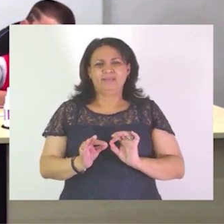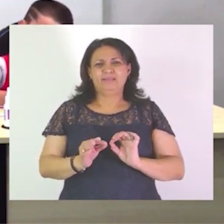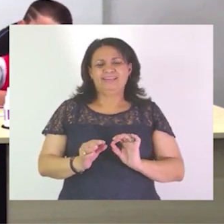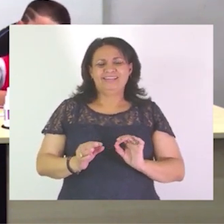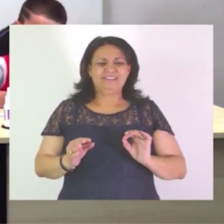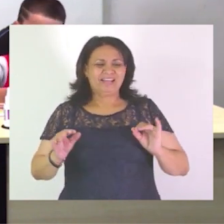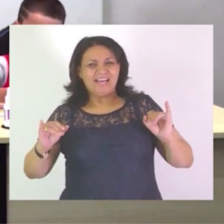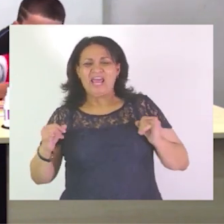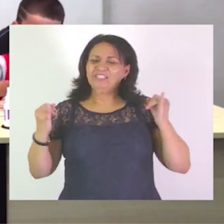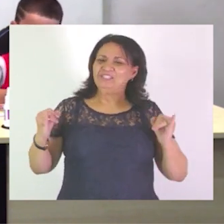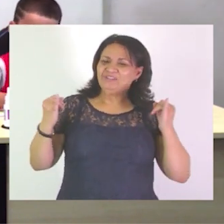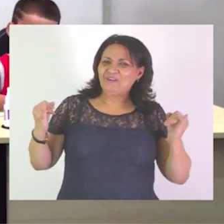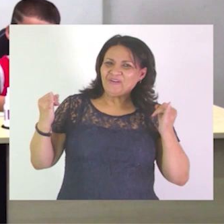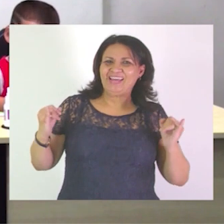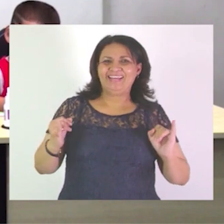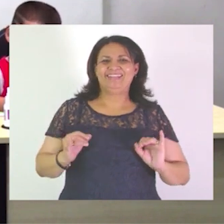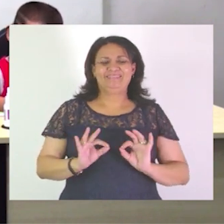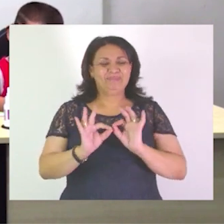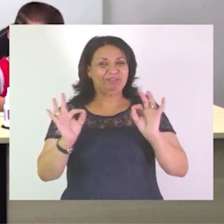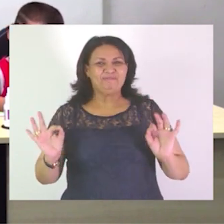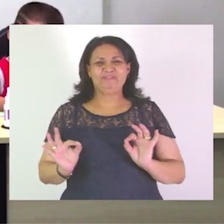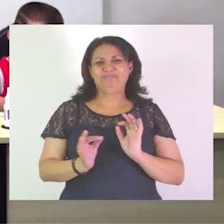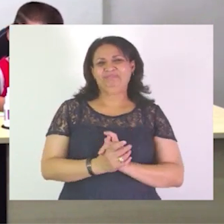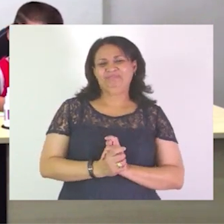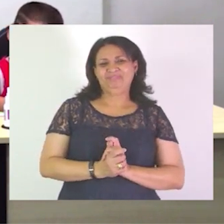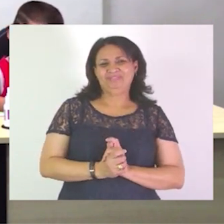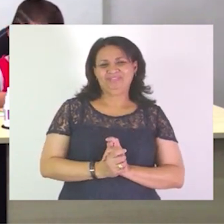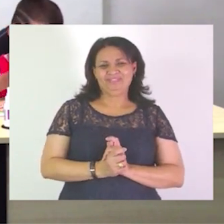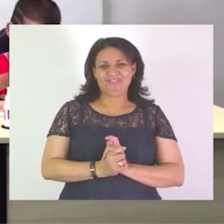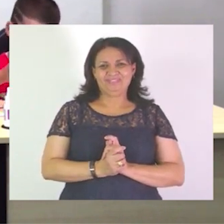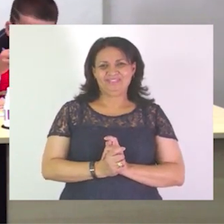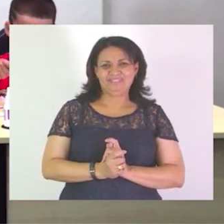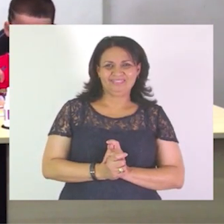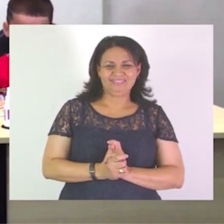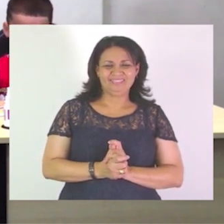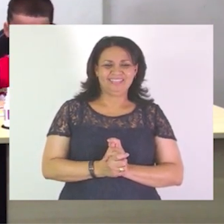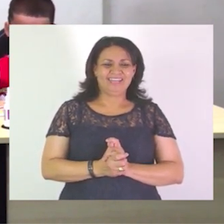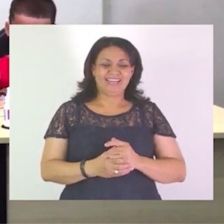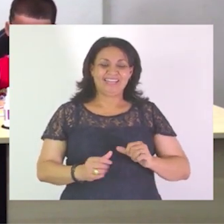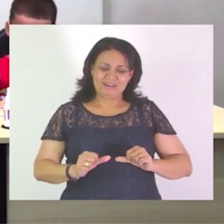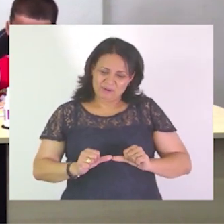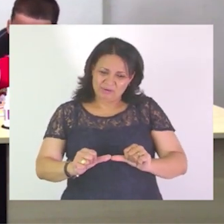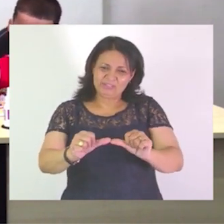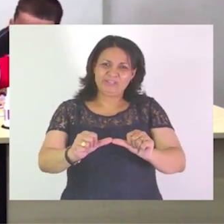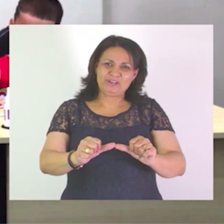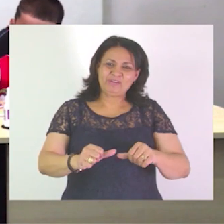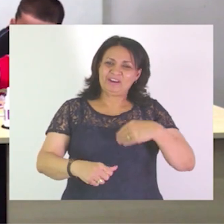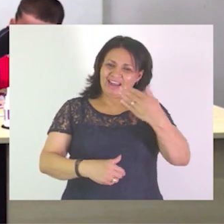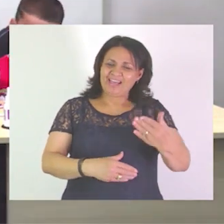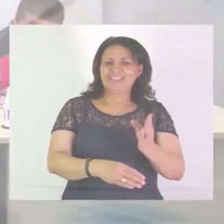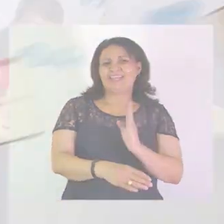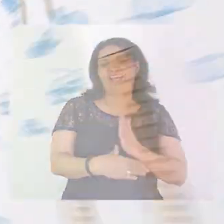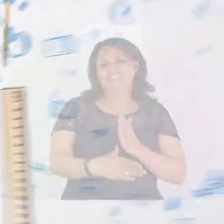fun and being creative. Then, after that, we can move on to the next exercise. Enjoy